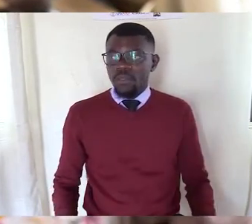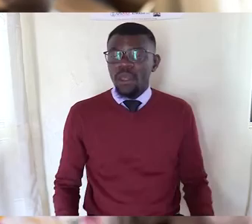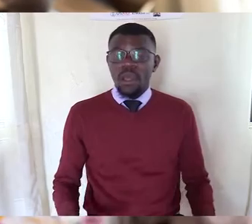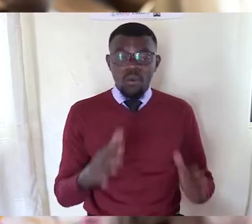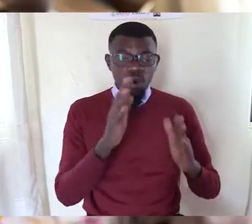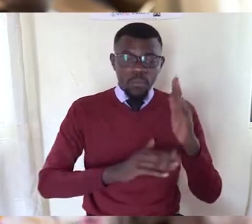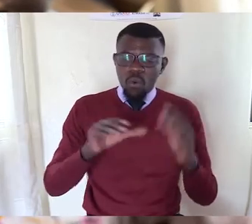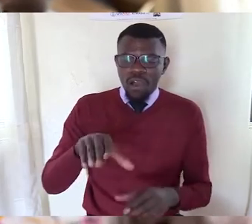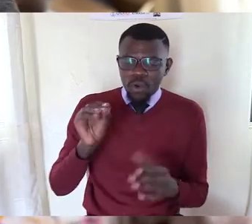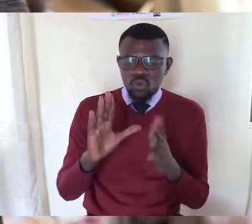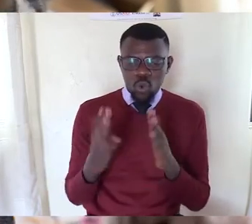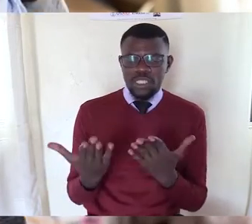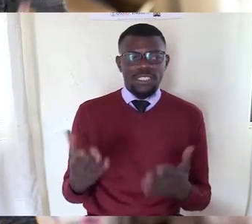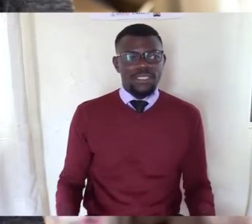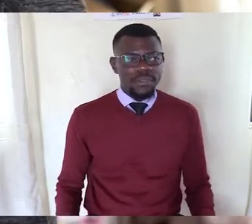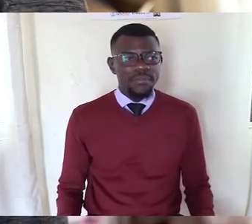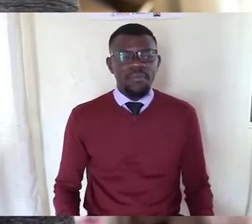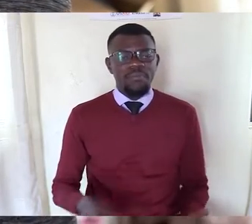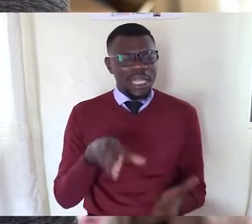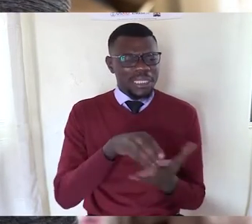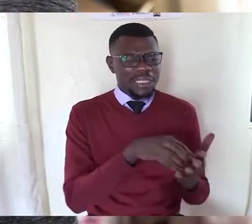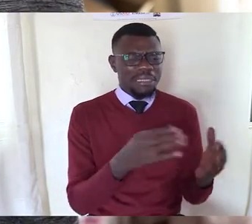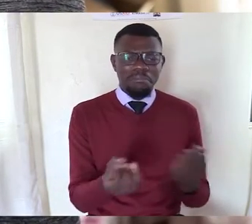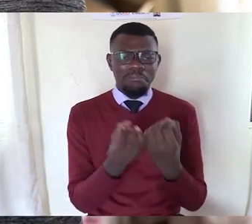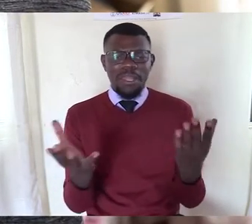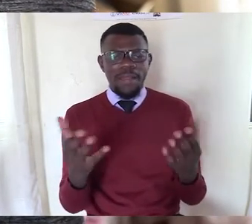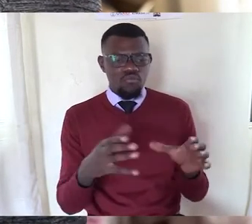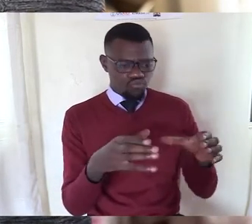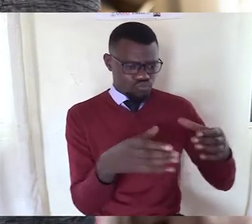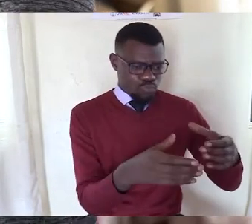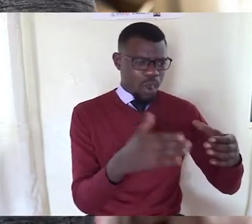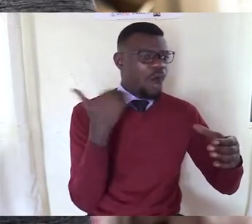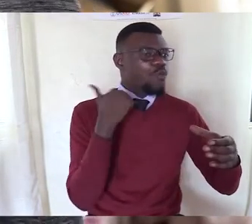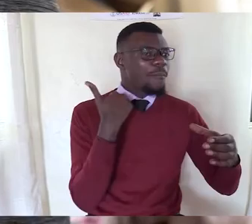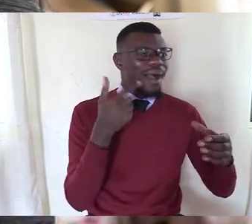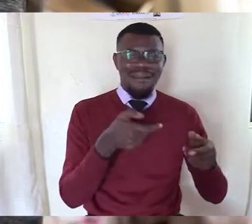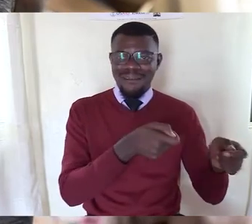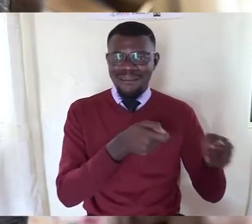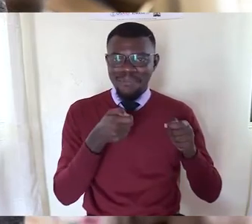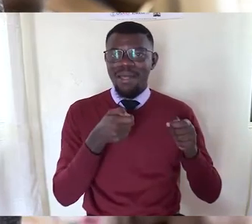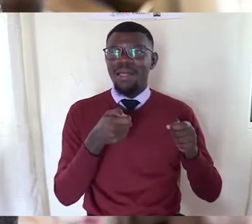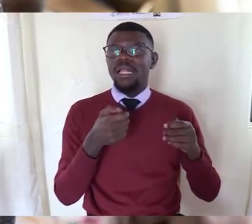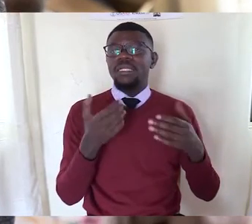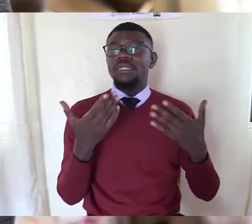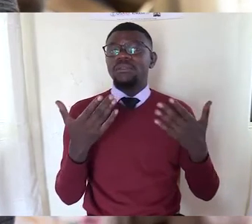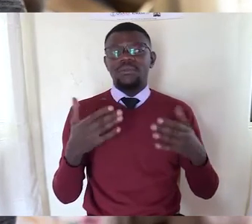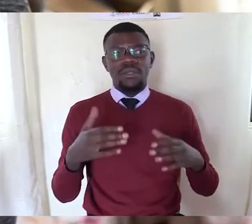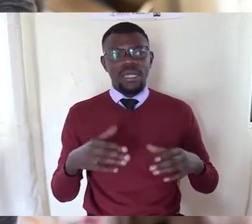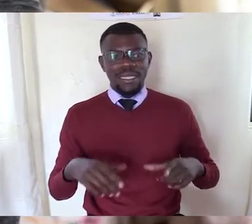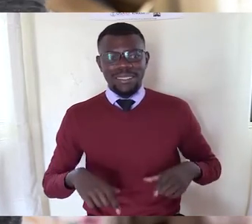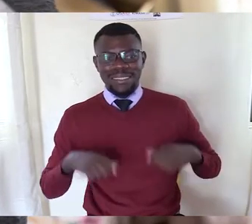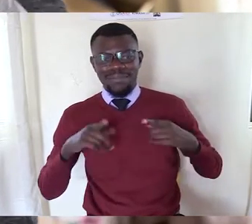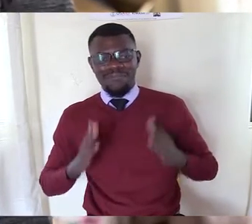our report is that most of the cases were gang rapes. Survivors were mostly women from